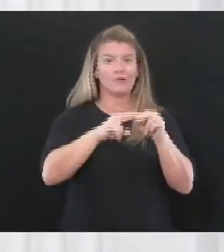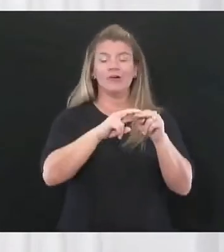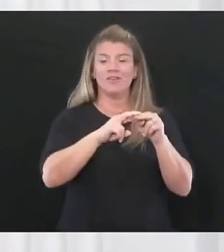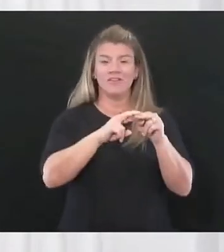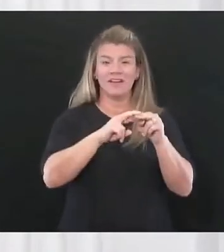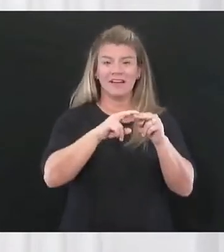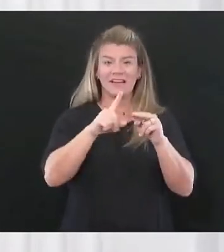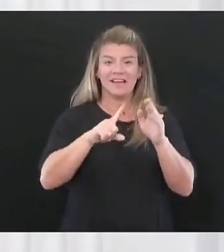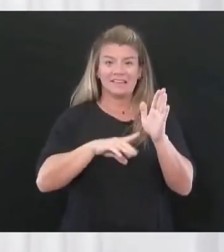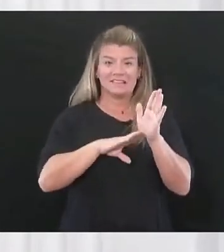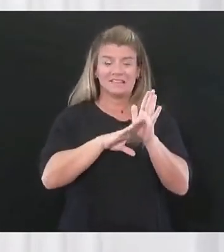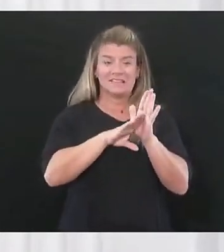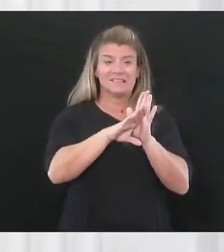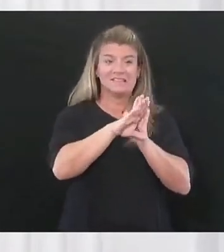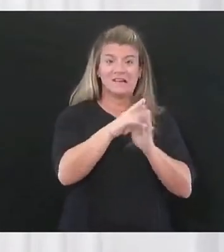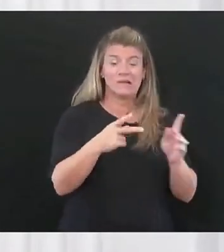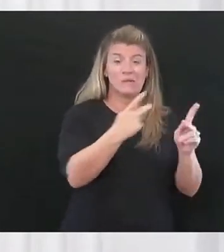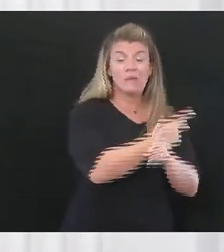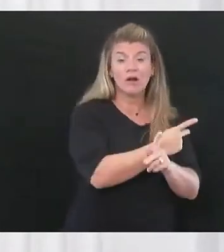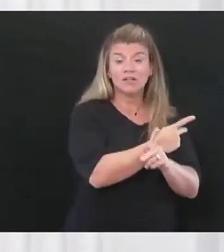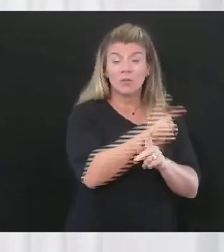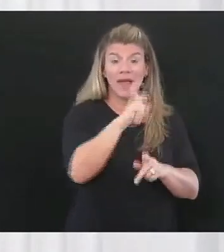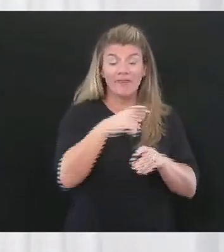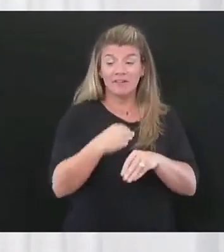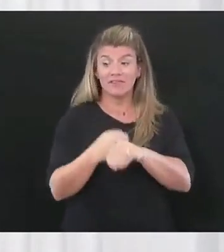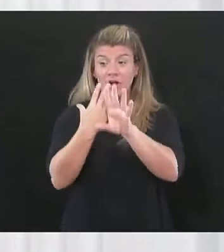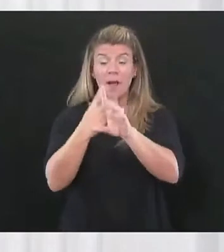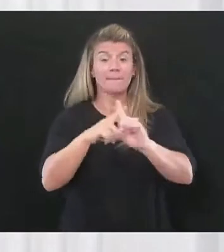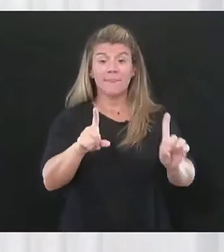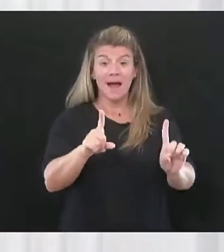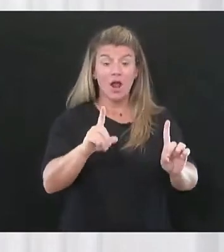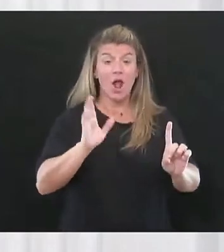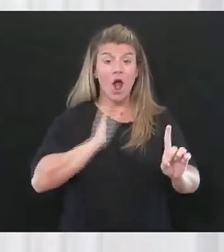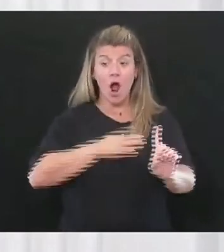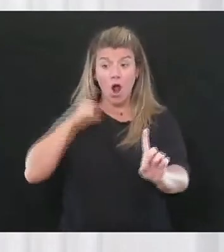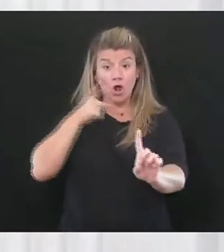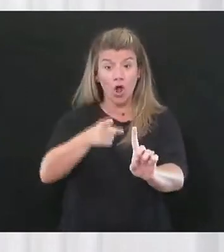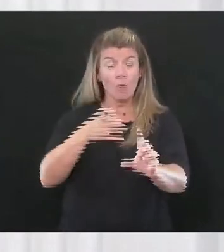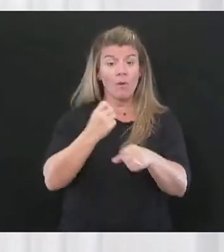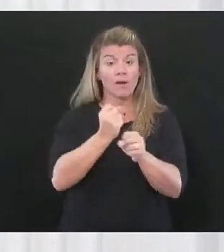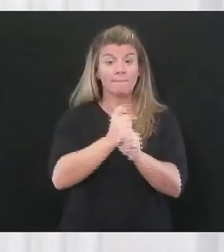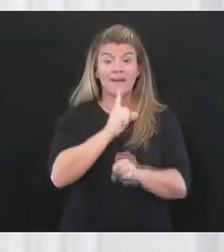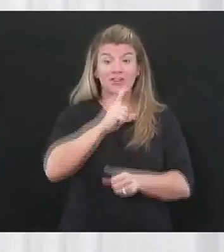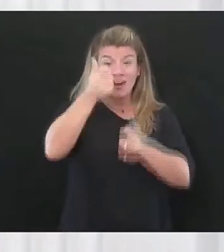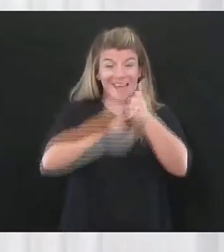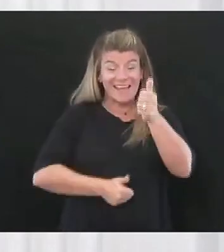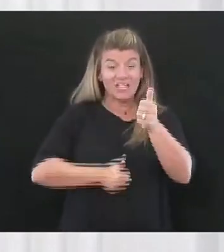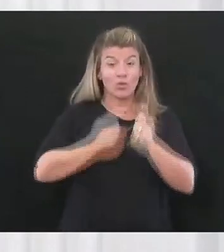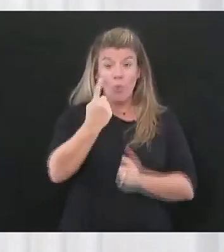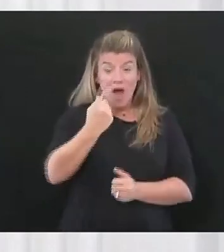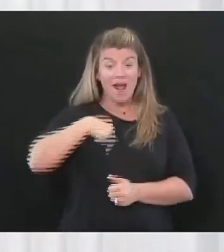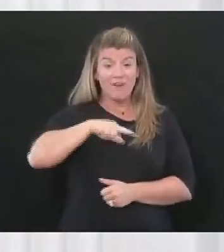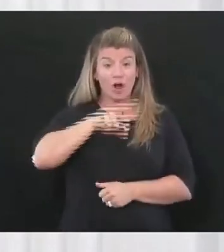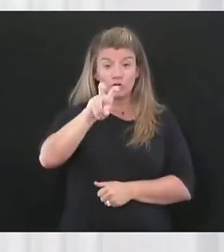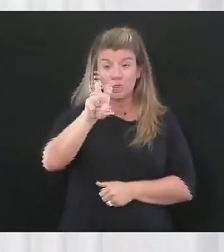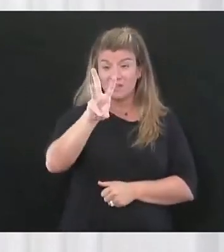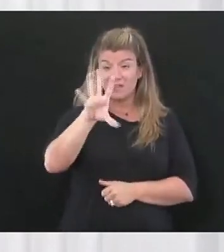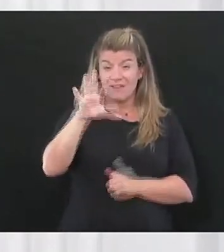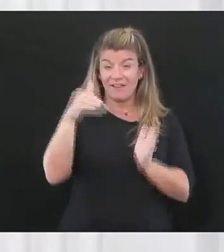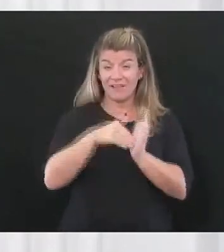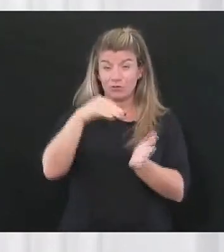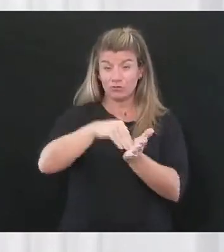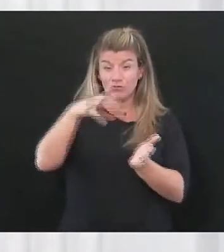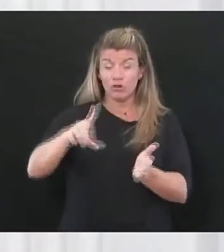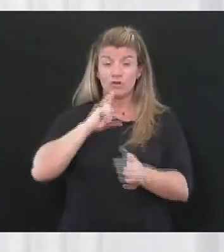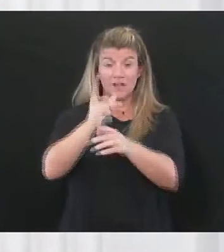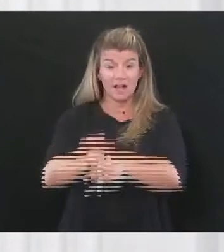be one caring adult that those children will have, that we make sure that each and every one of our 265,000 children are taken care of, and that means meals. We